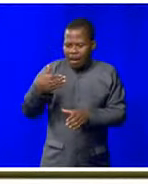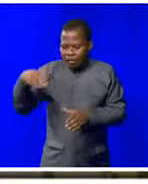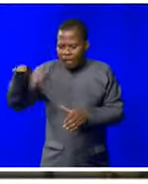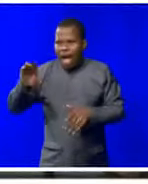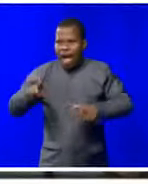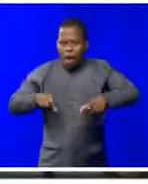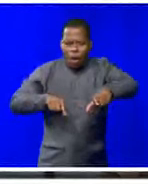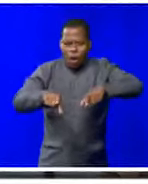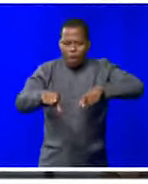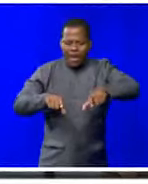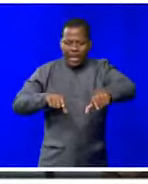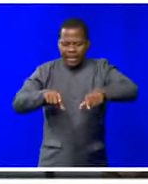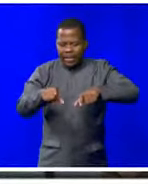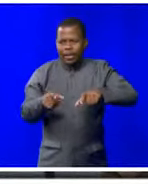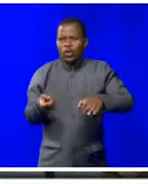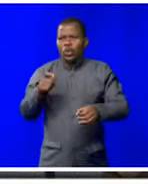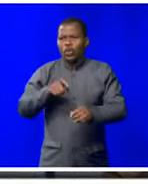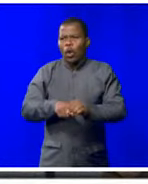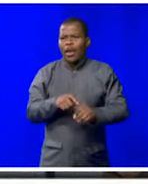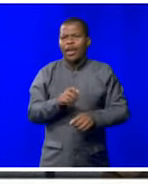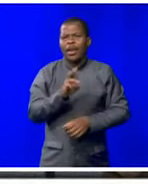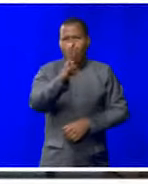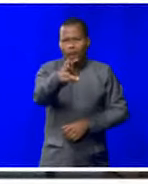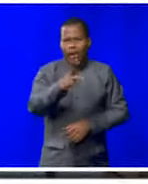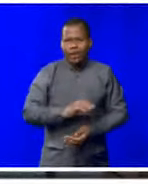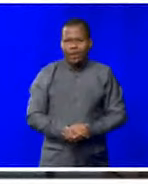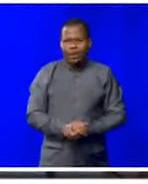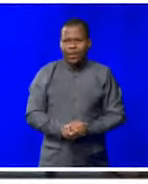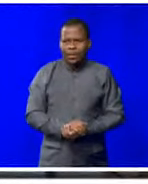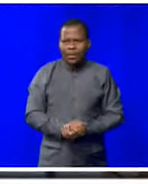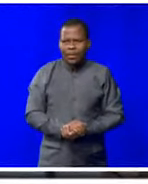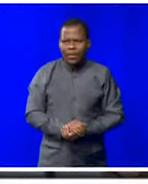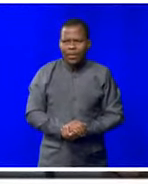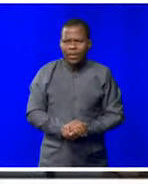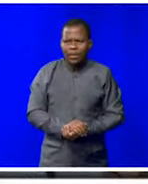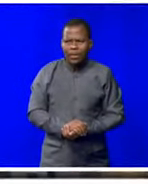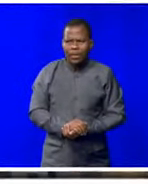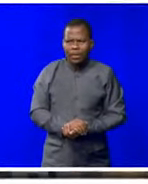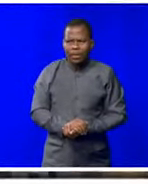for Eswatini TV News, I'm Samgal Suekoza with Sikumbuzo Dlamini. Mabane.